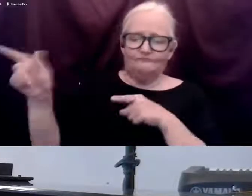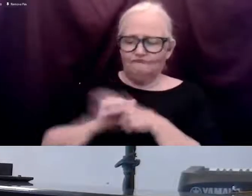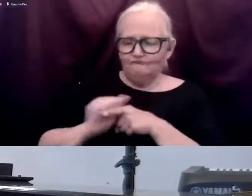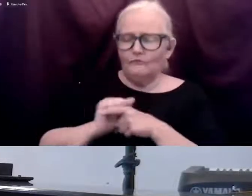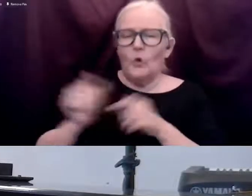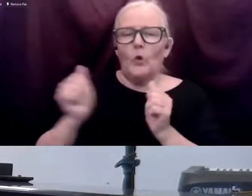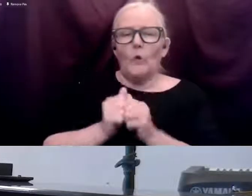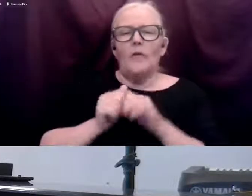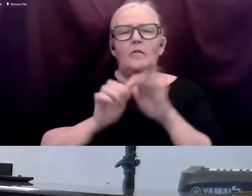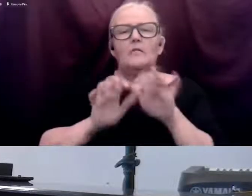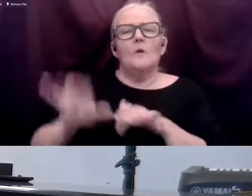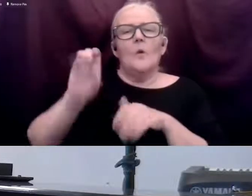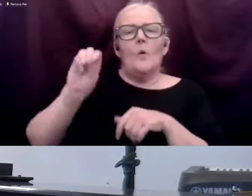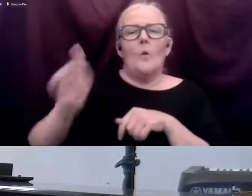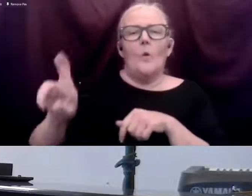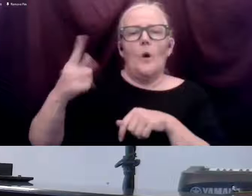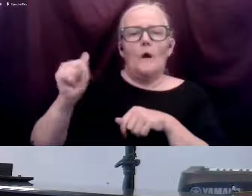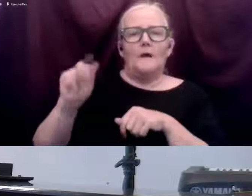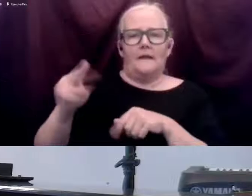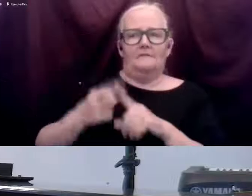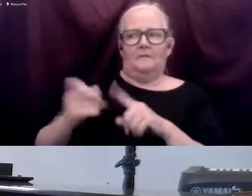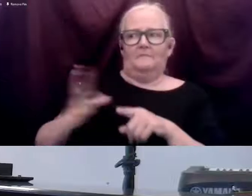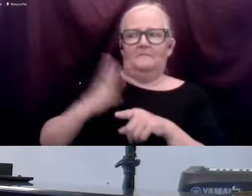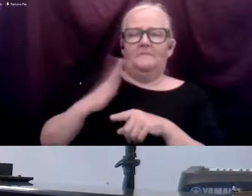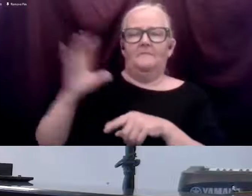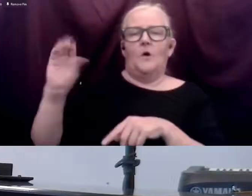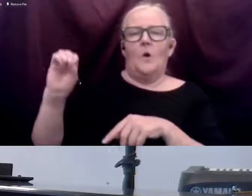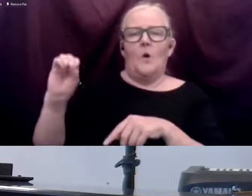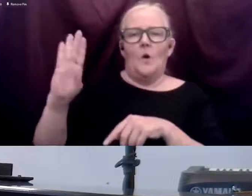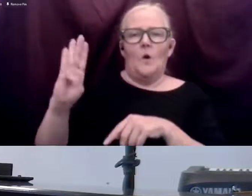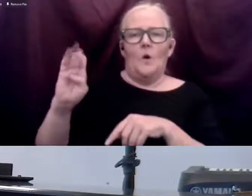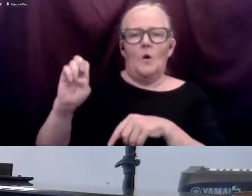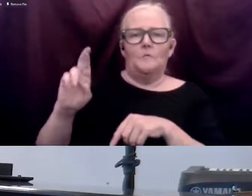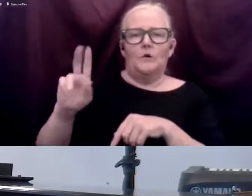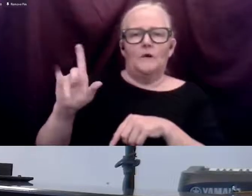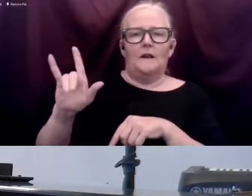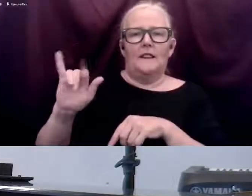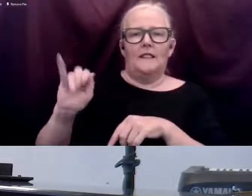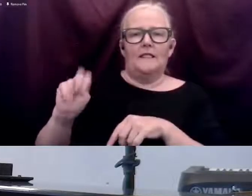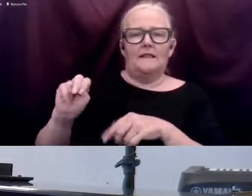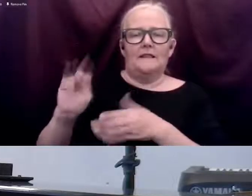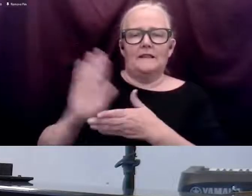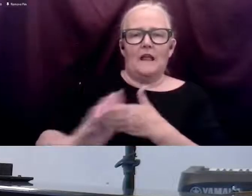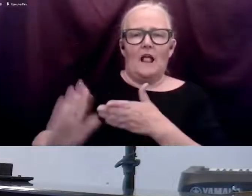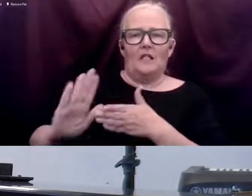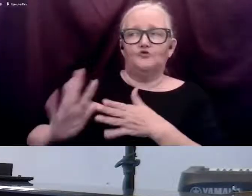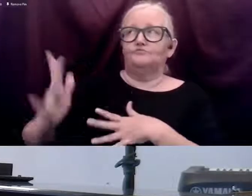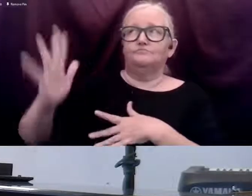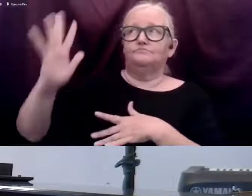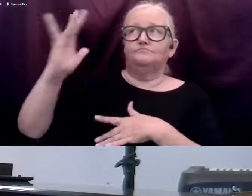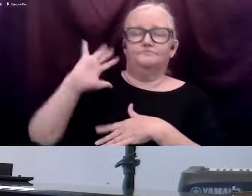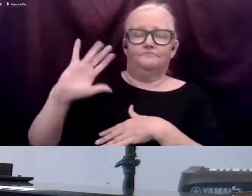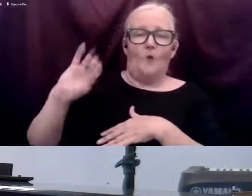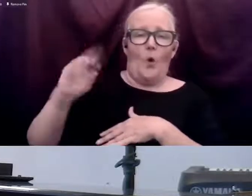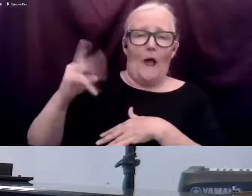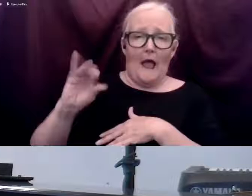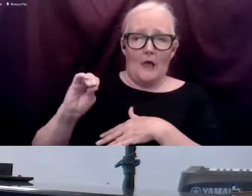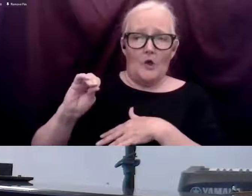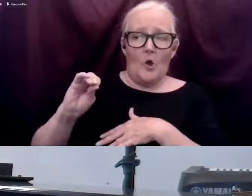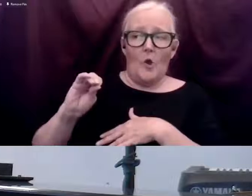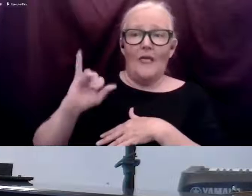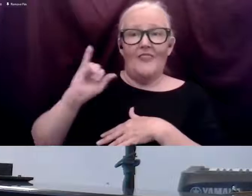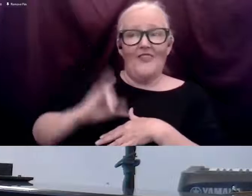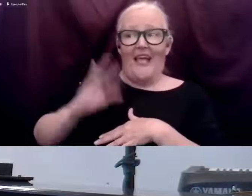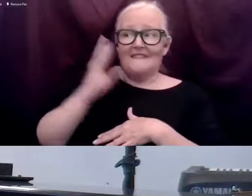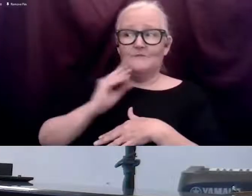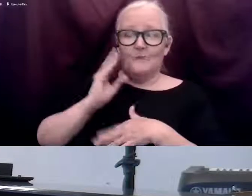College back many years ago in Ohio, that's where that is, equipped her to deal with all of these challenges. And she has also put